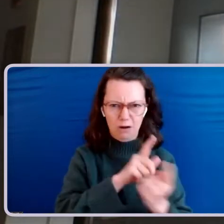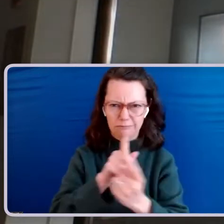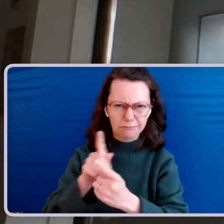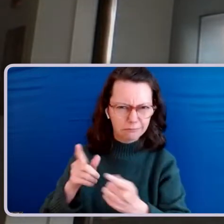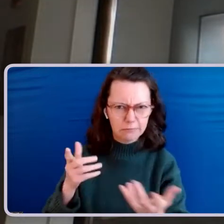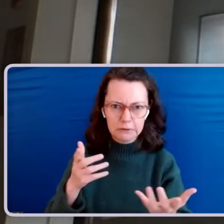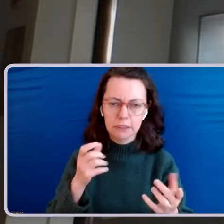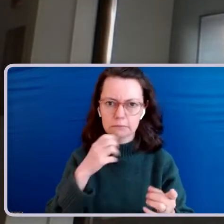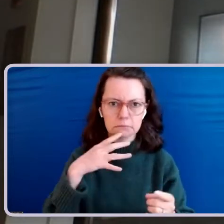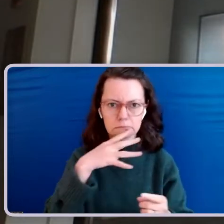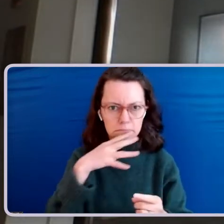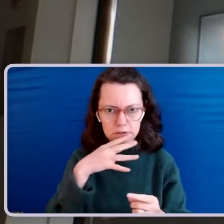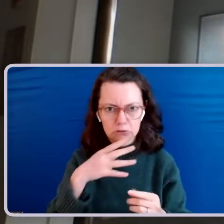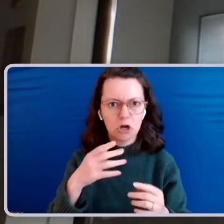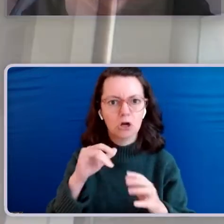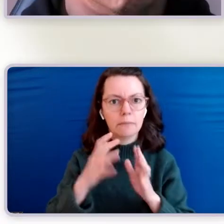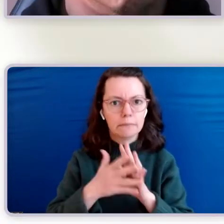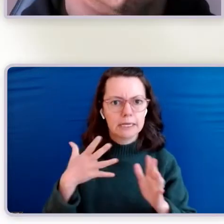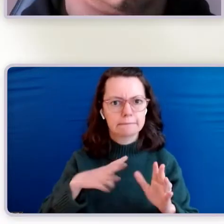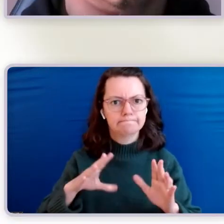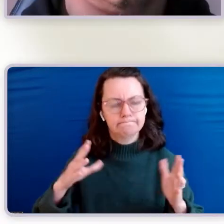that at some point later on.